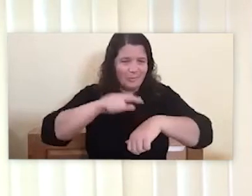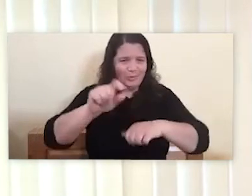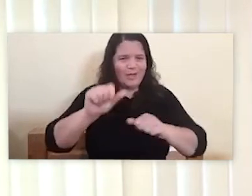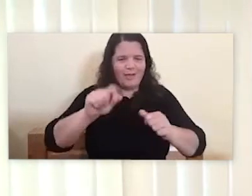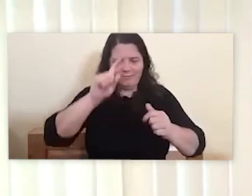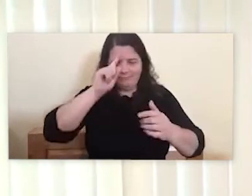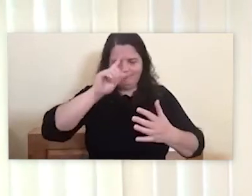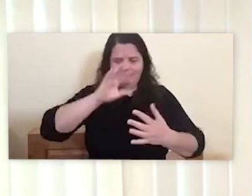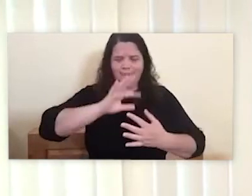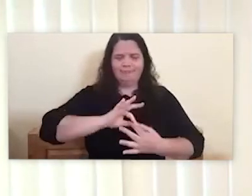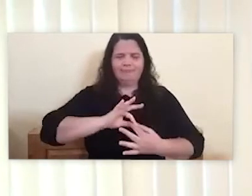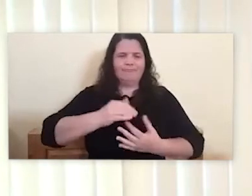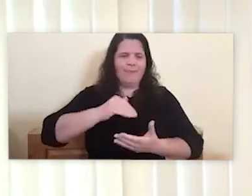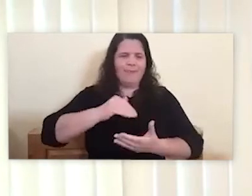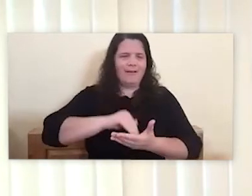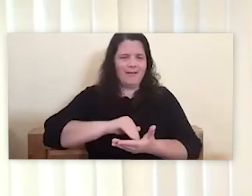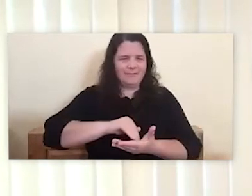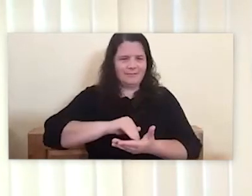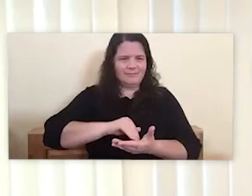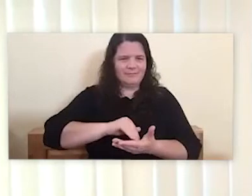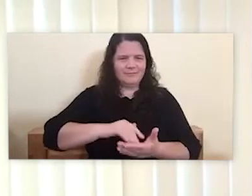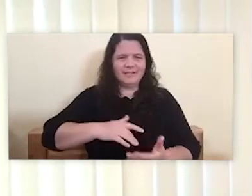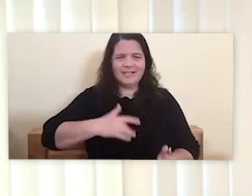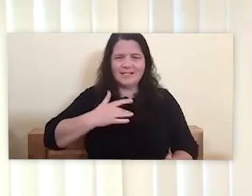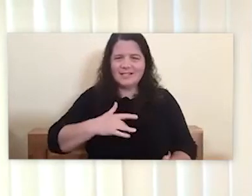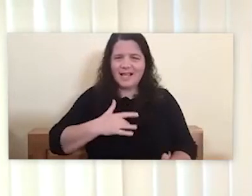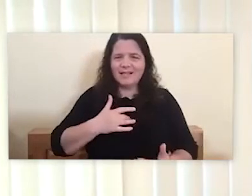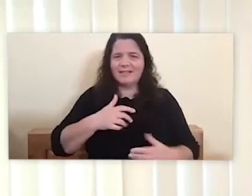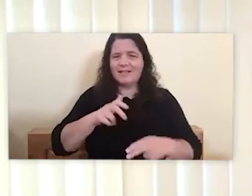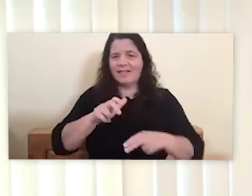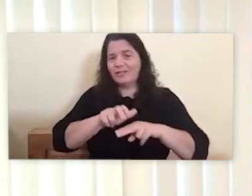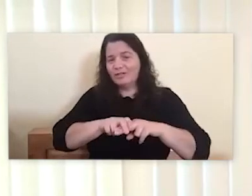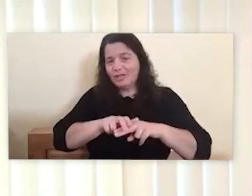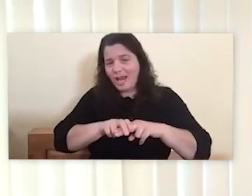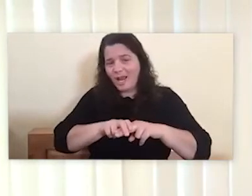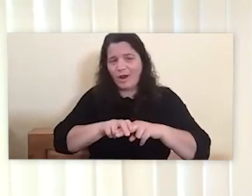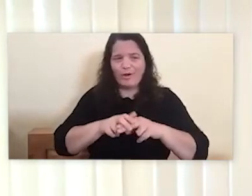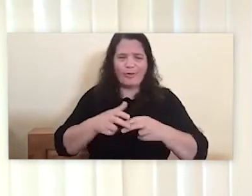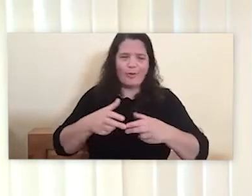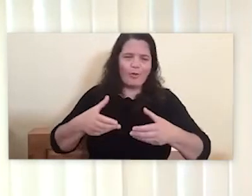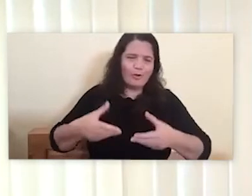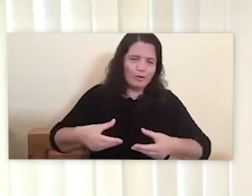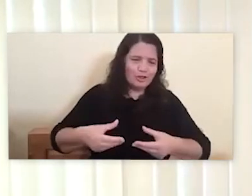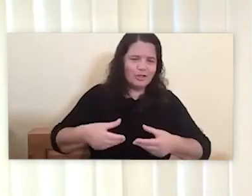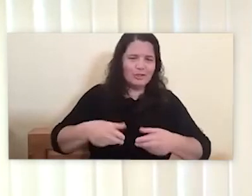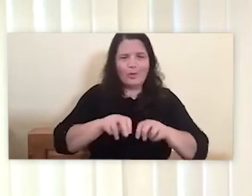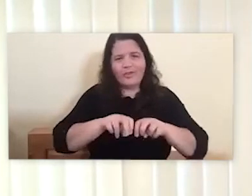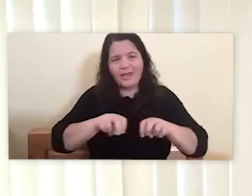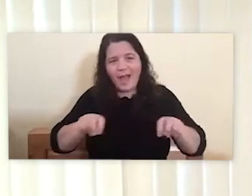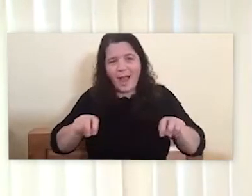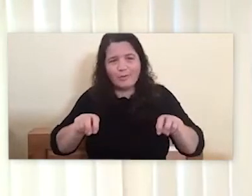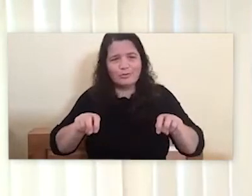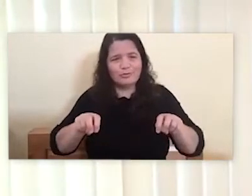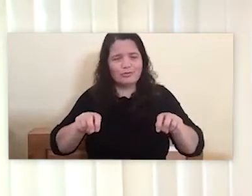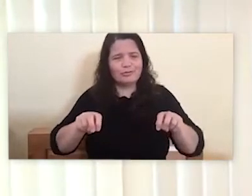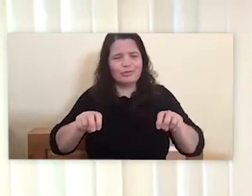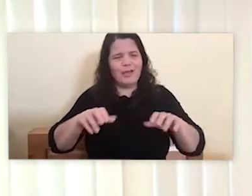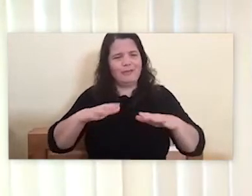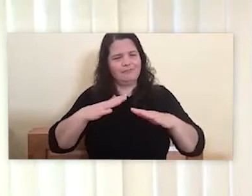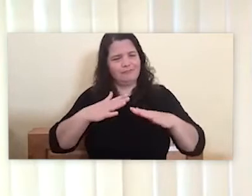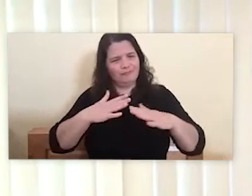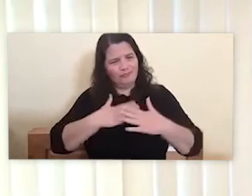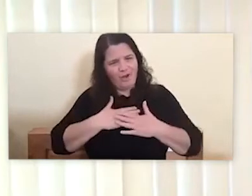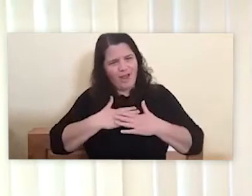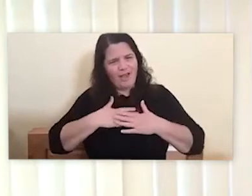the chair or cushion or couch that you're in and resting in that